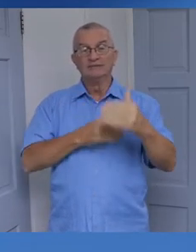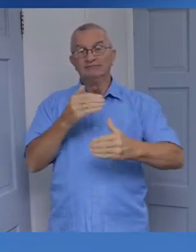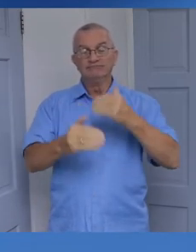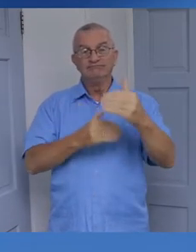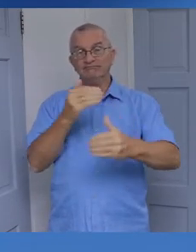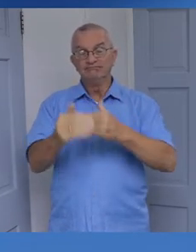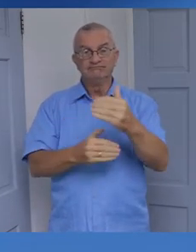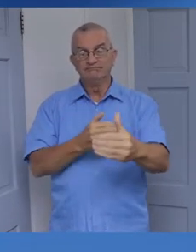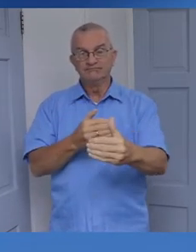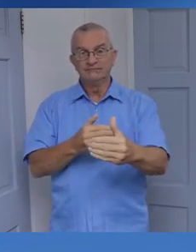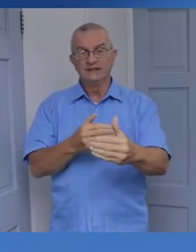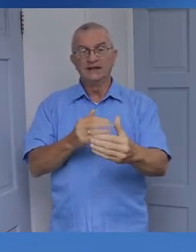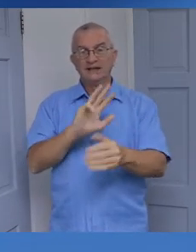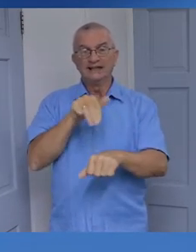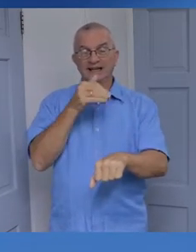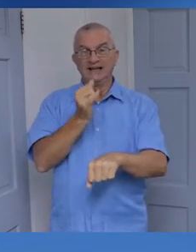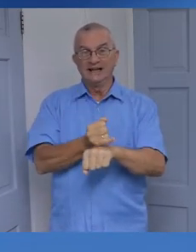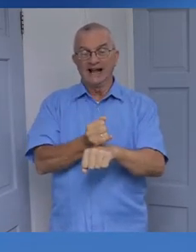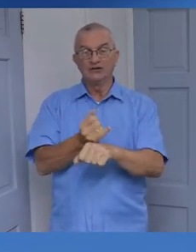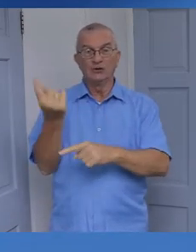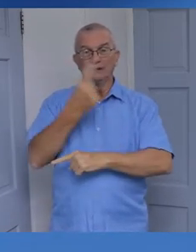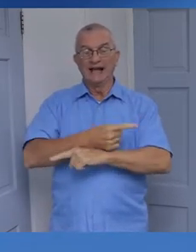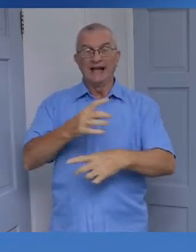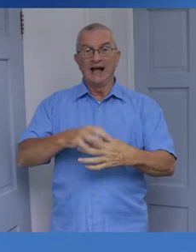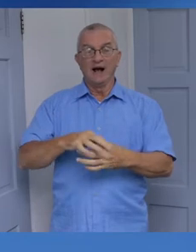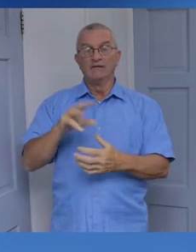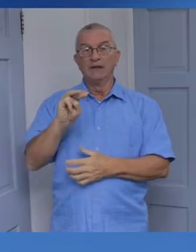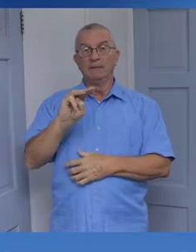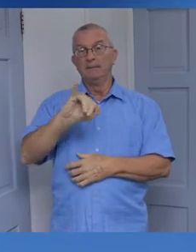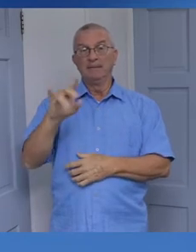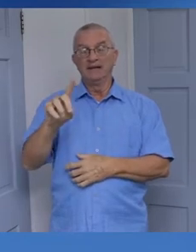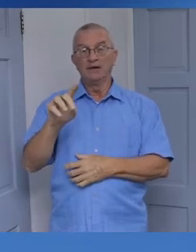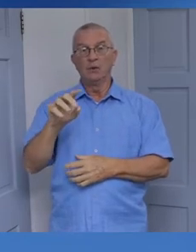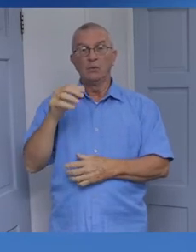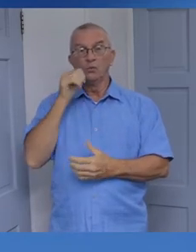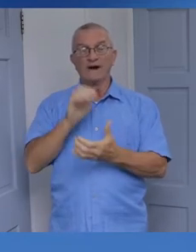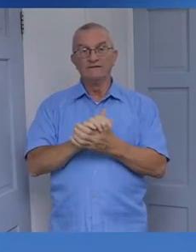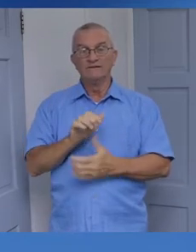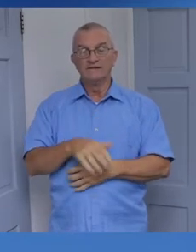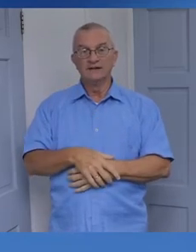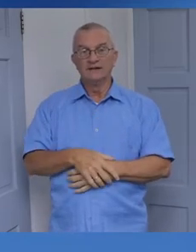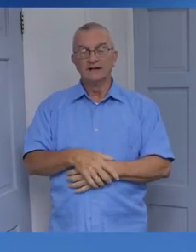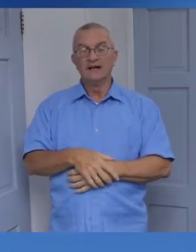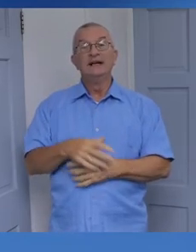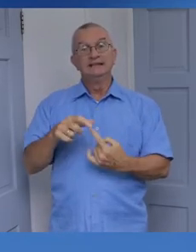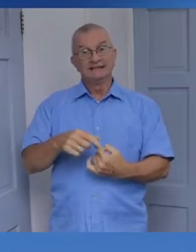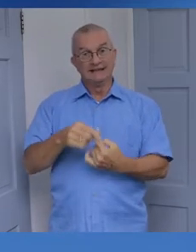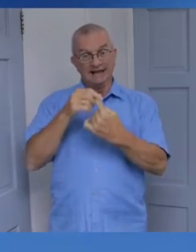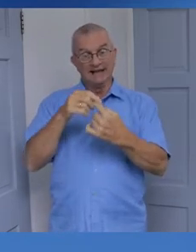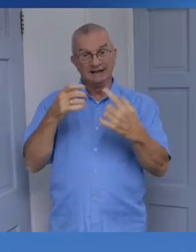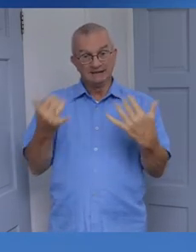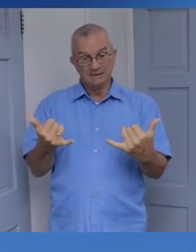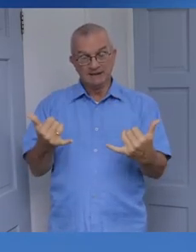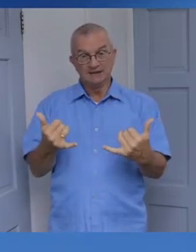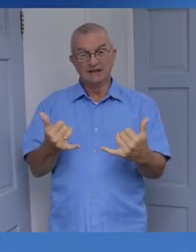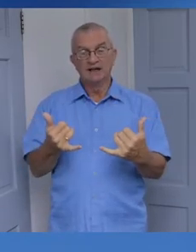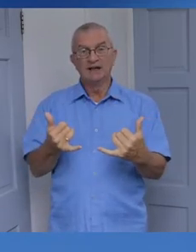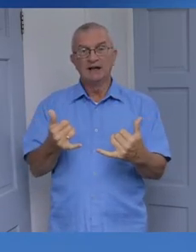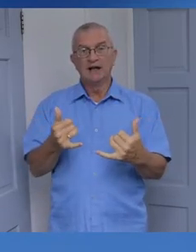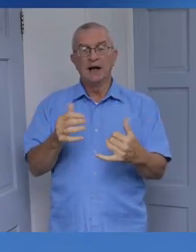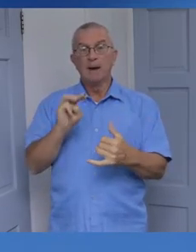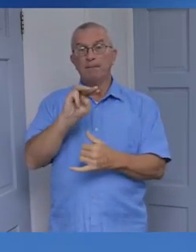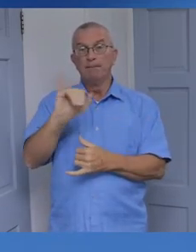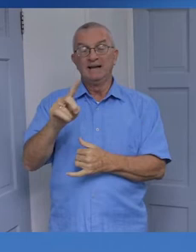Midwife. Today, we mark this special occasion under the theme Midwives with Women.